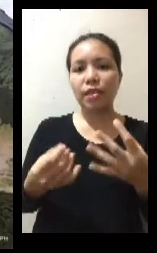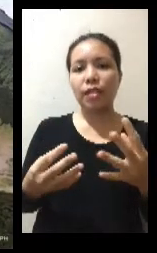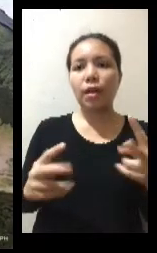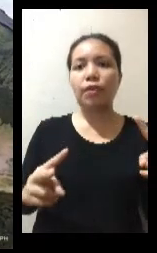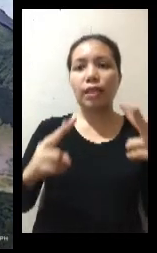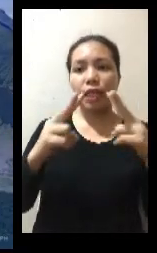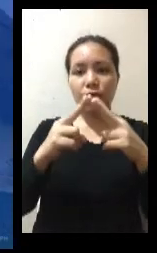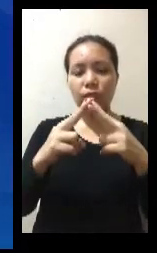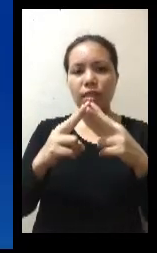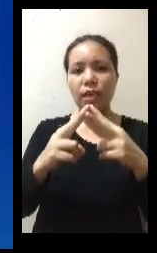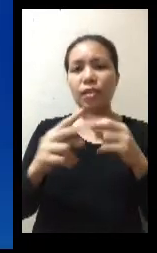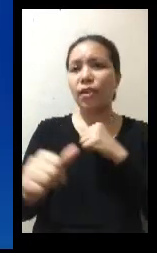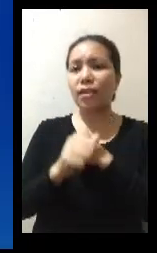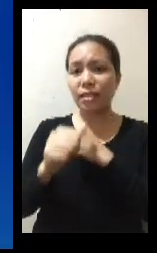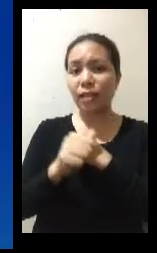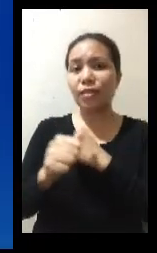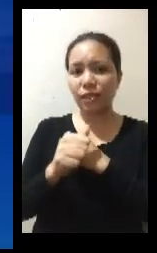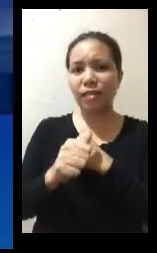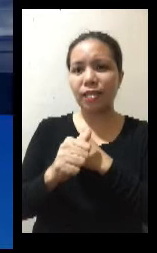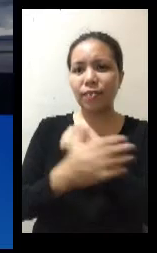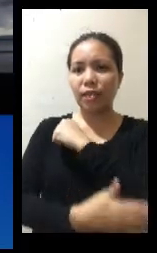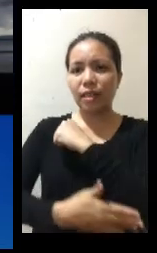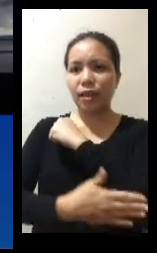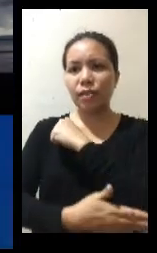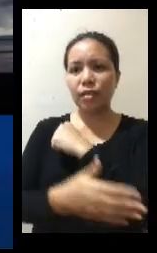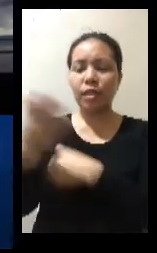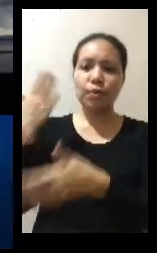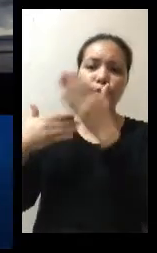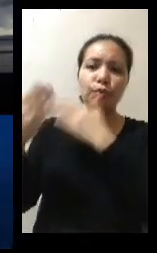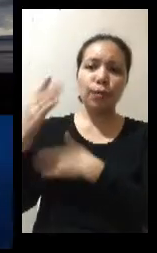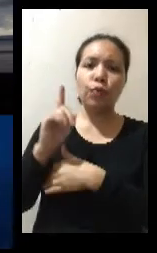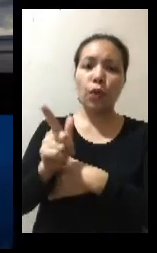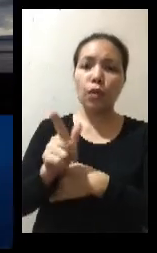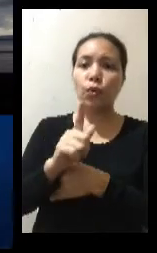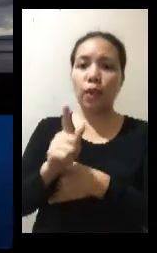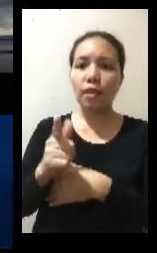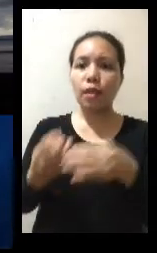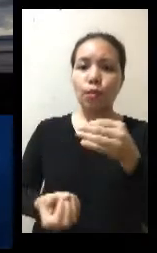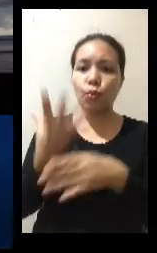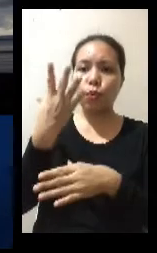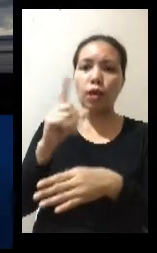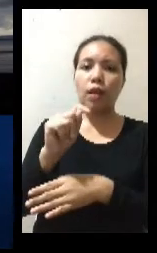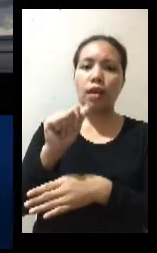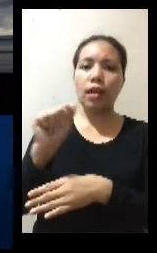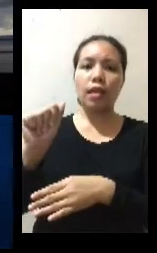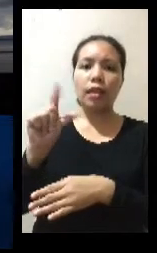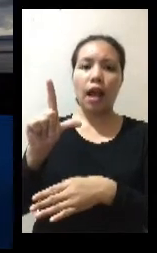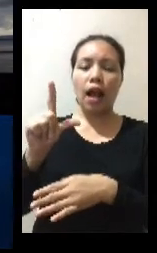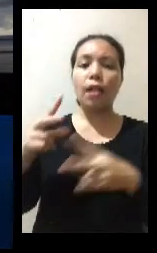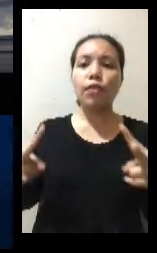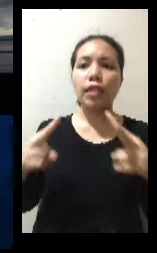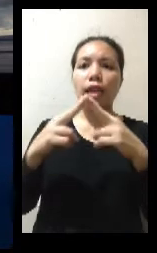volcanoes. One of the most recent and dangerous volcanic eruptions in the country was the 2020